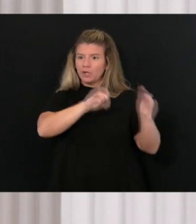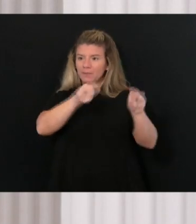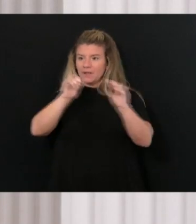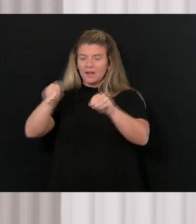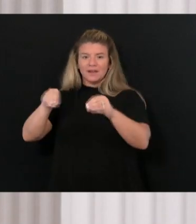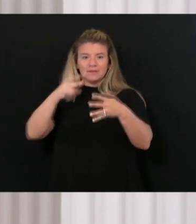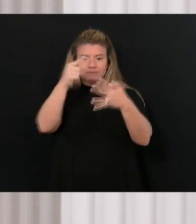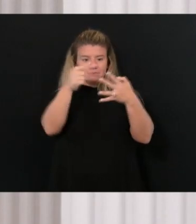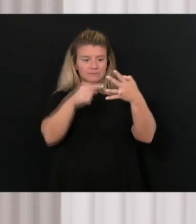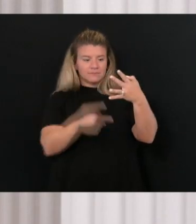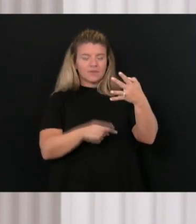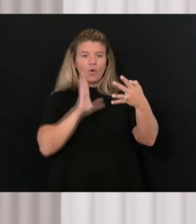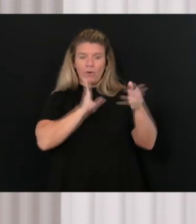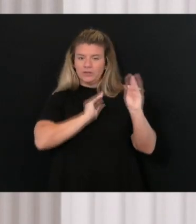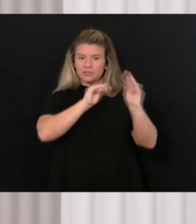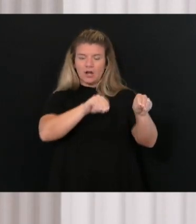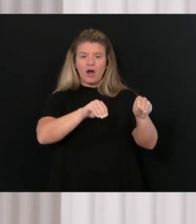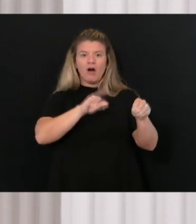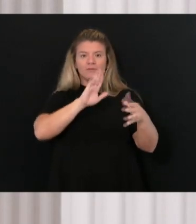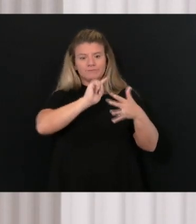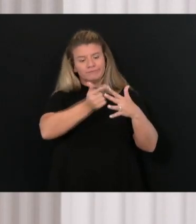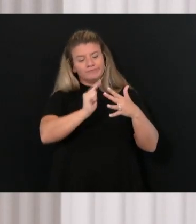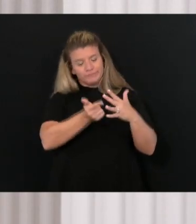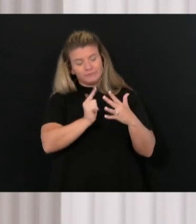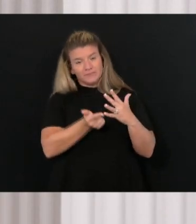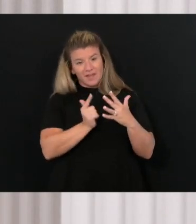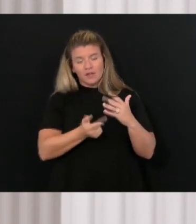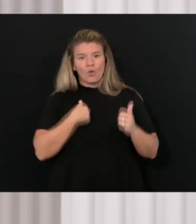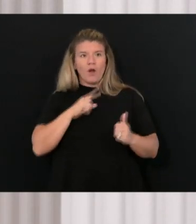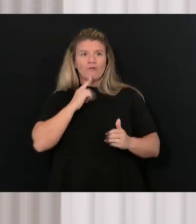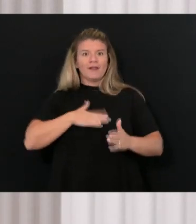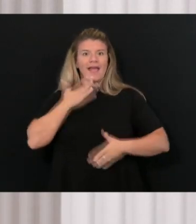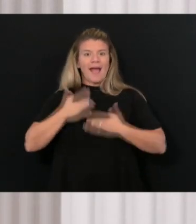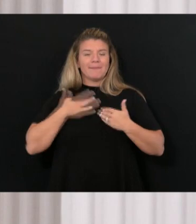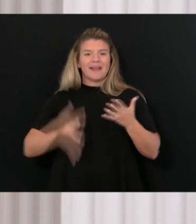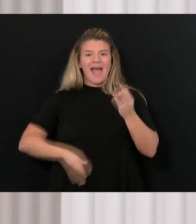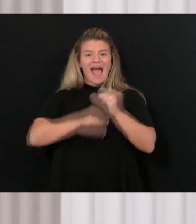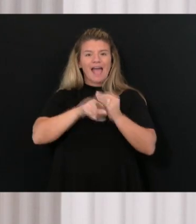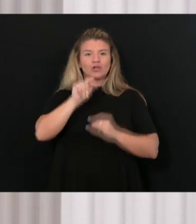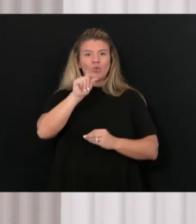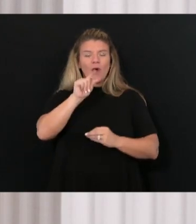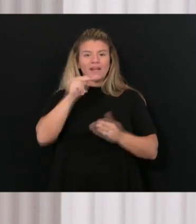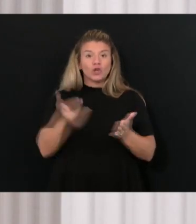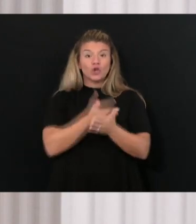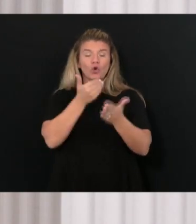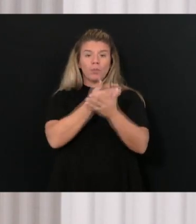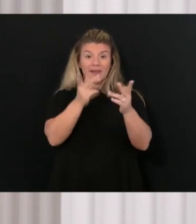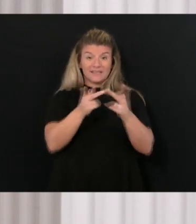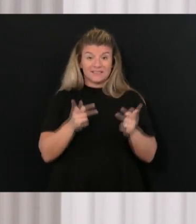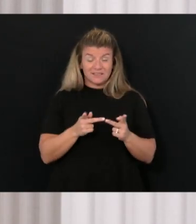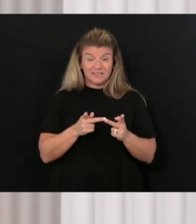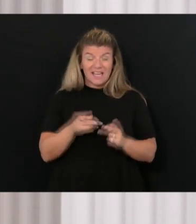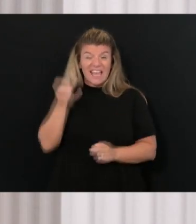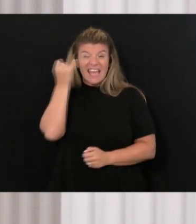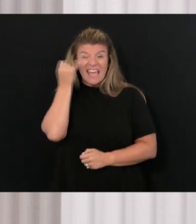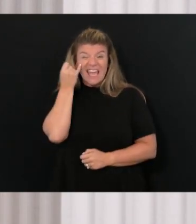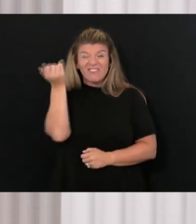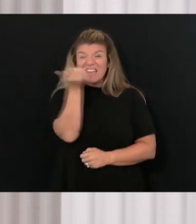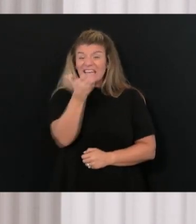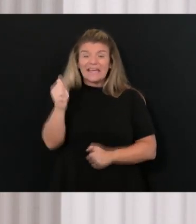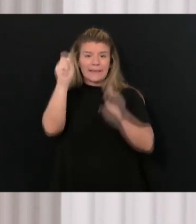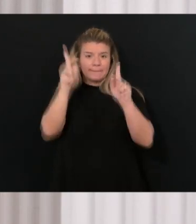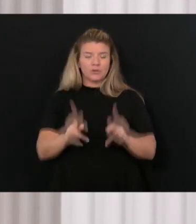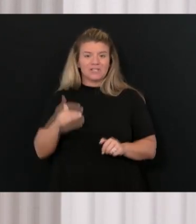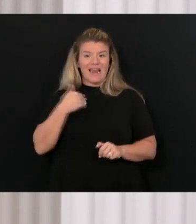line to be installed, and we are thrilled to death to add 20 additional sites. If anybody out there has